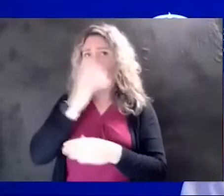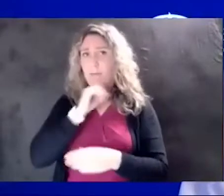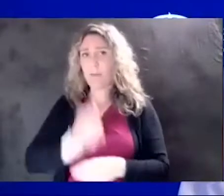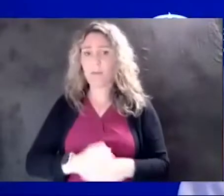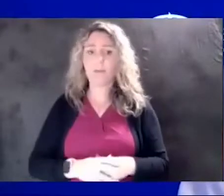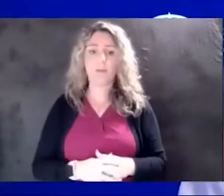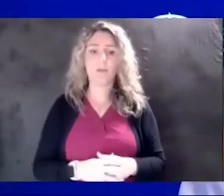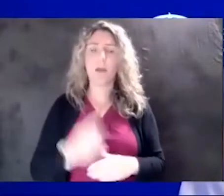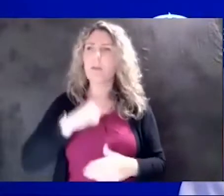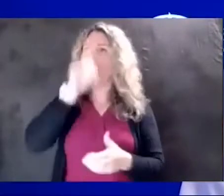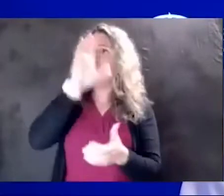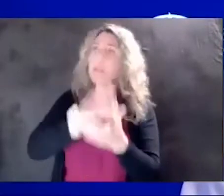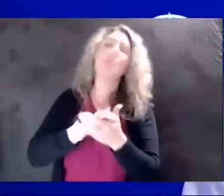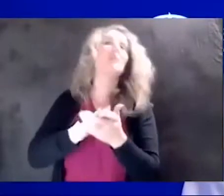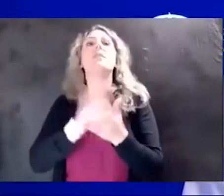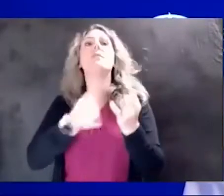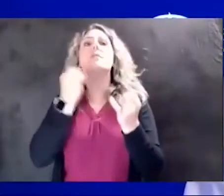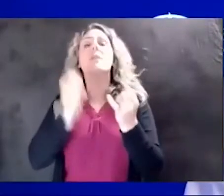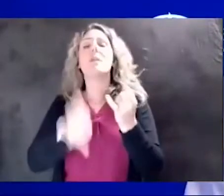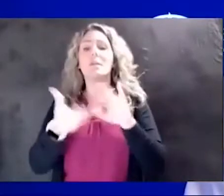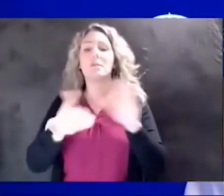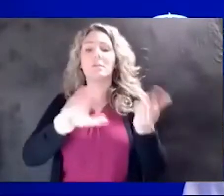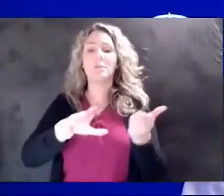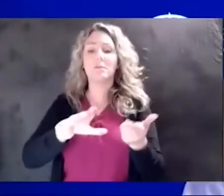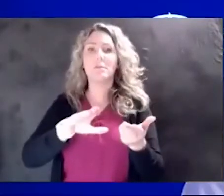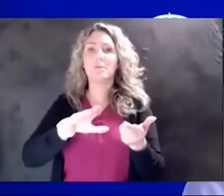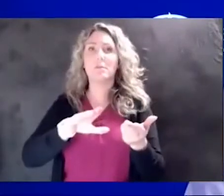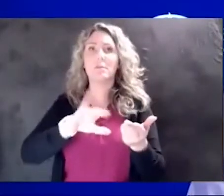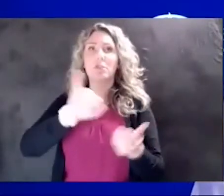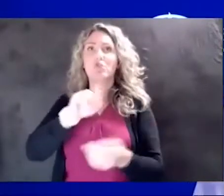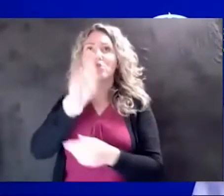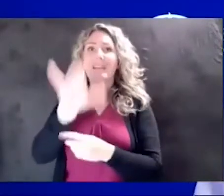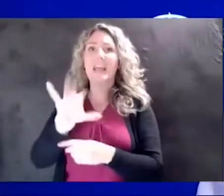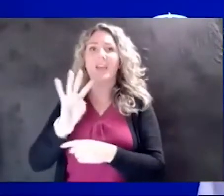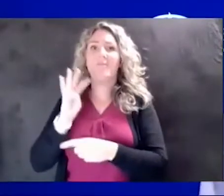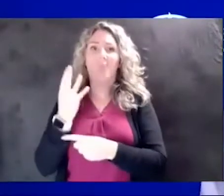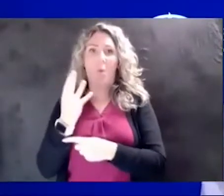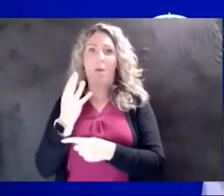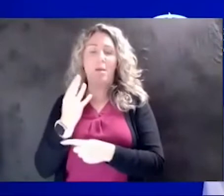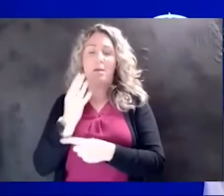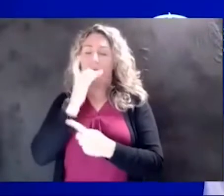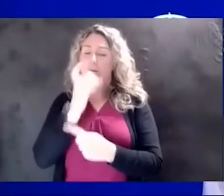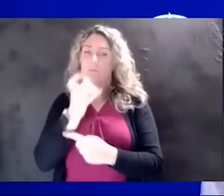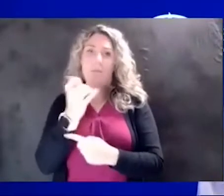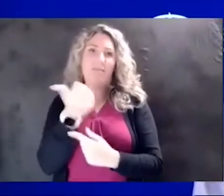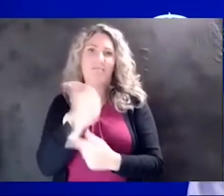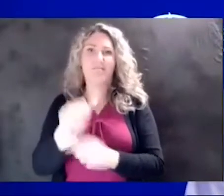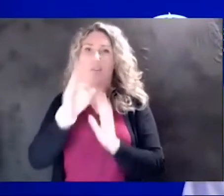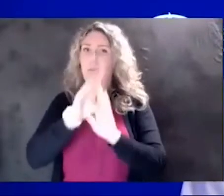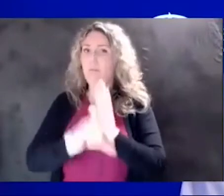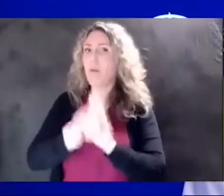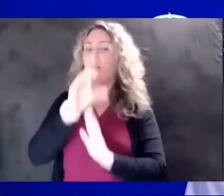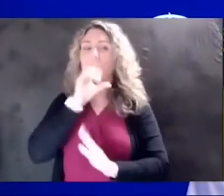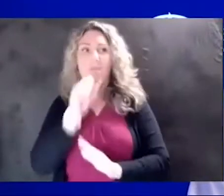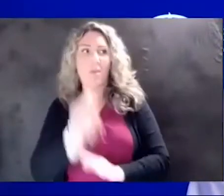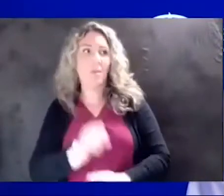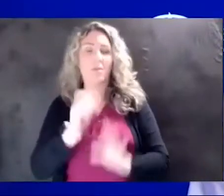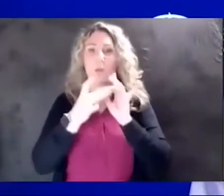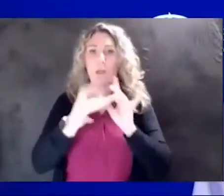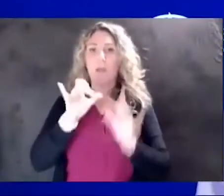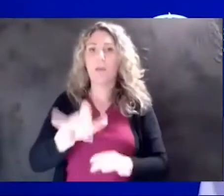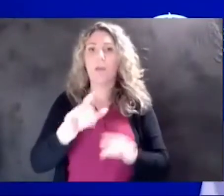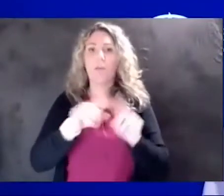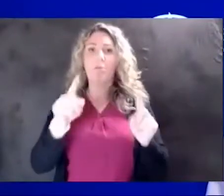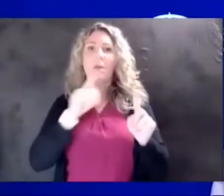last death was July 4th, and I don't have any of the demographics right now on that, but we can certainly get